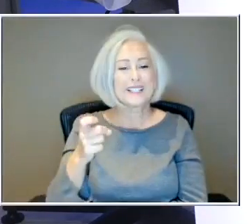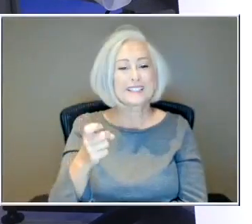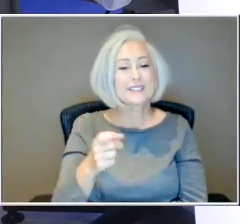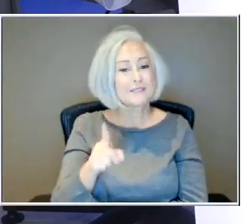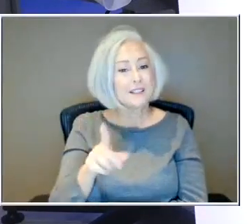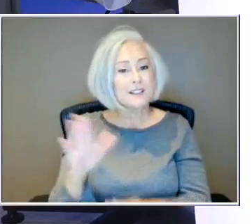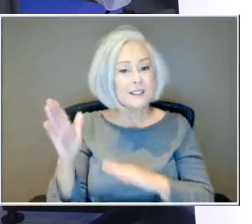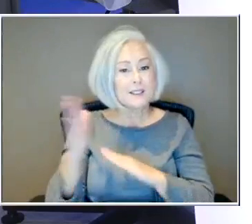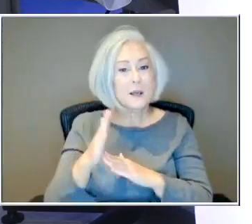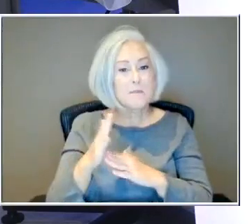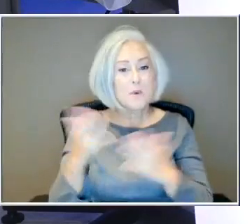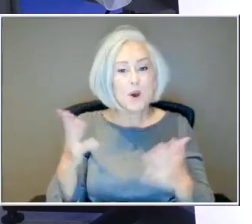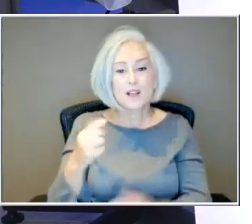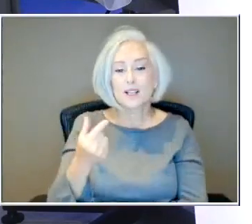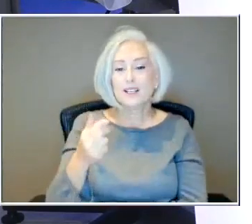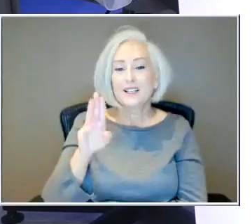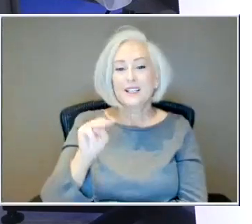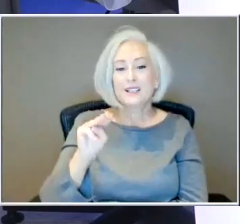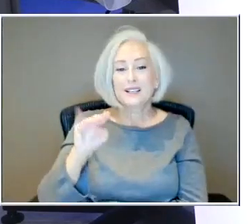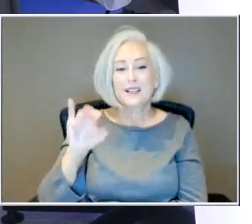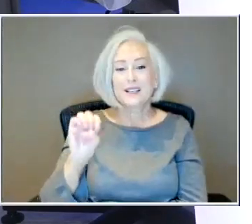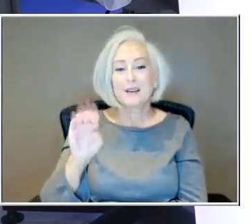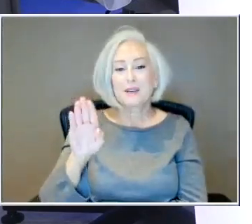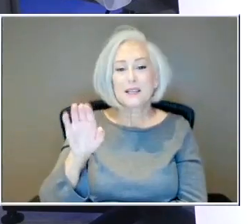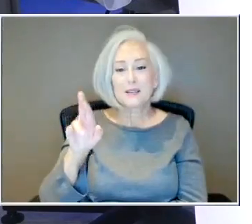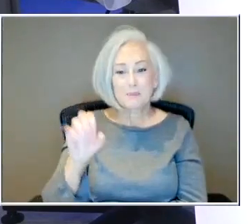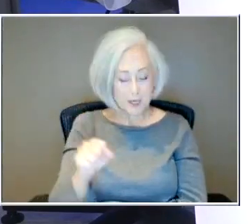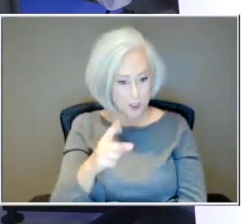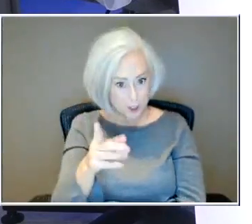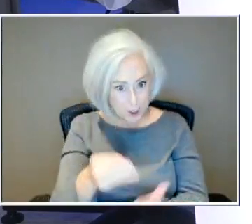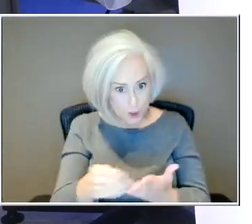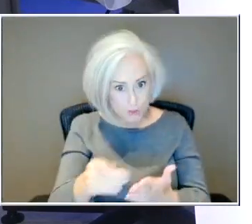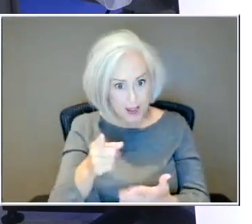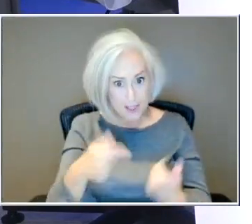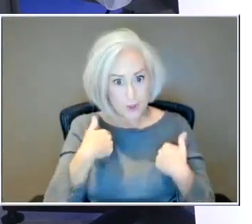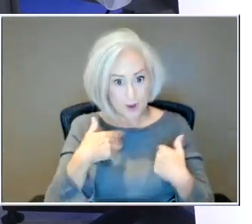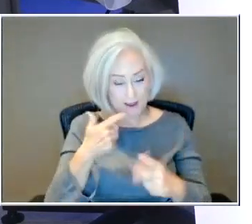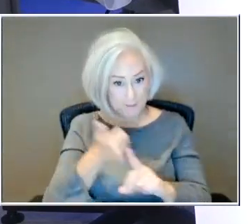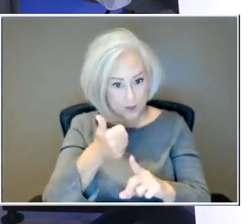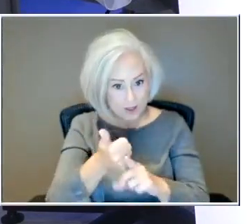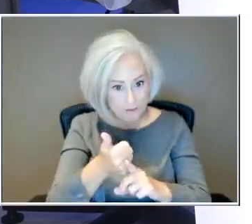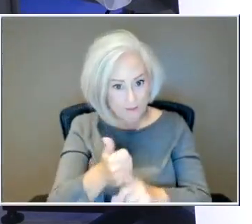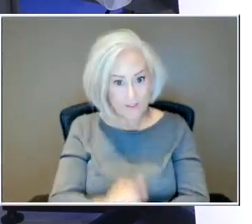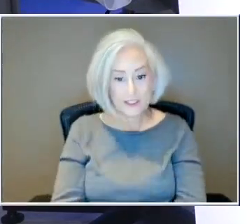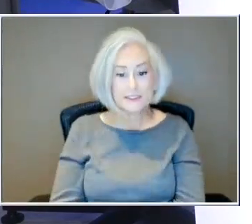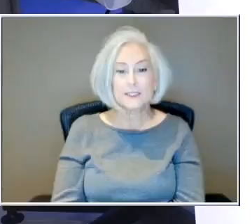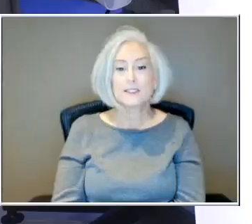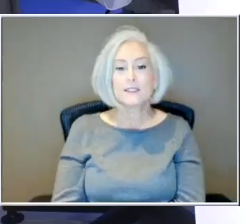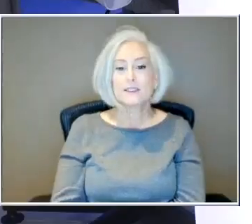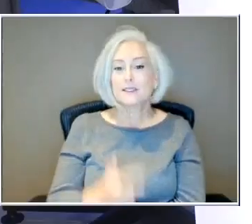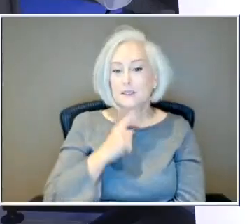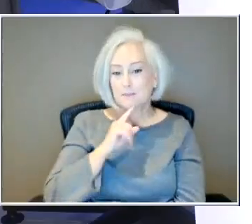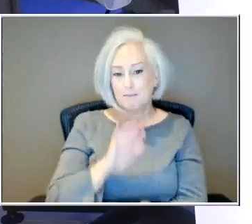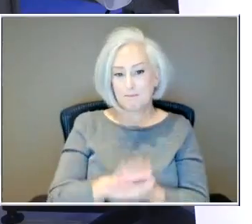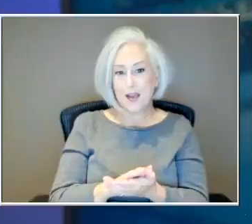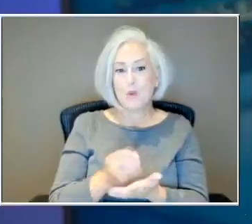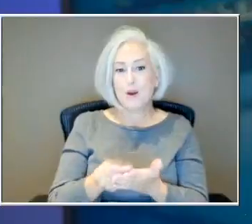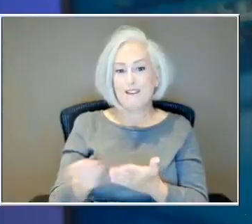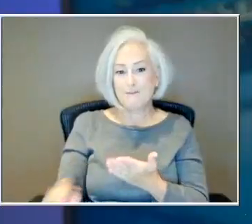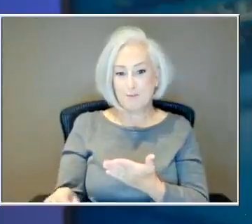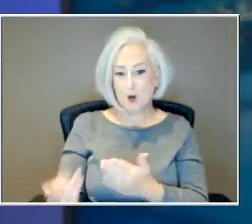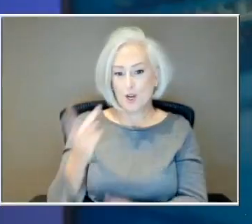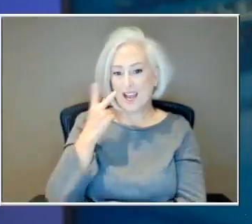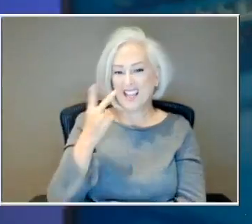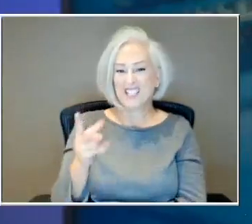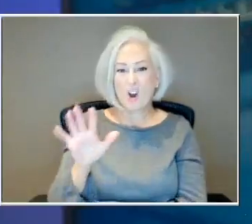Gummy bears. Gummy bears. Oh yeah. So do you buy them so you have some to stash? My wife did buy them, and I saw a